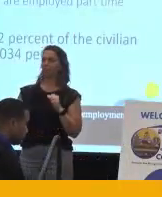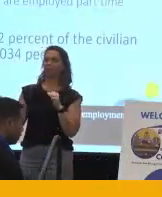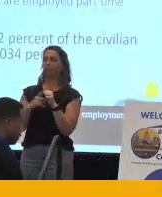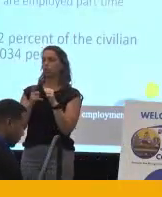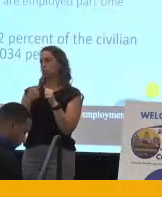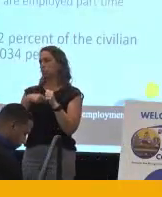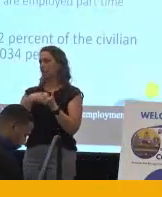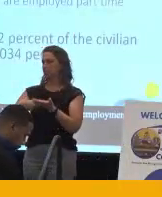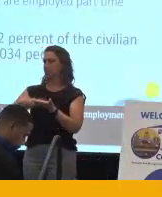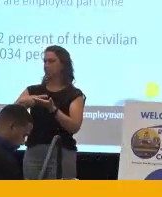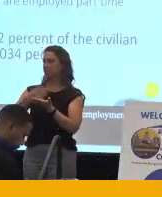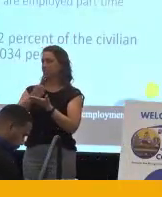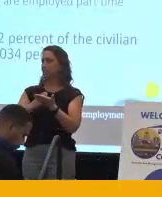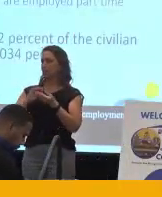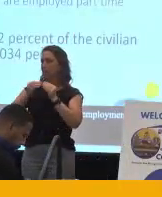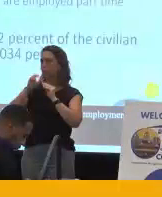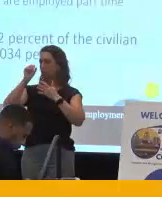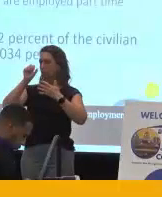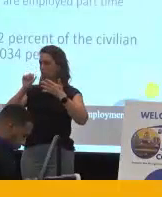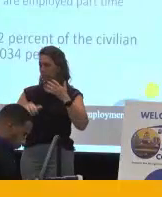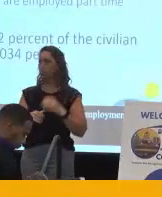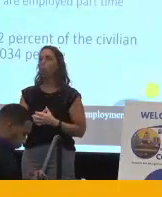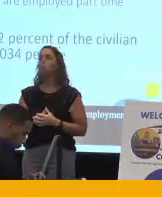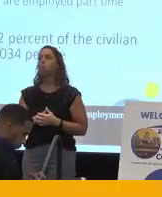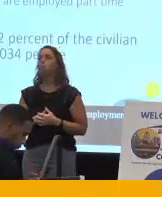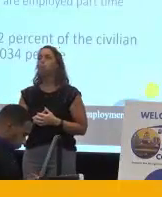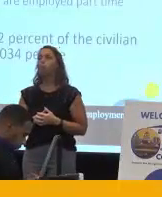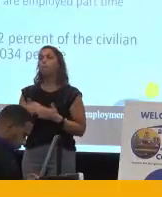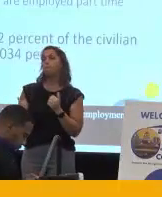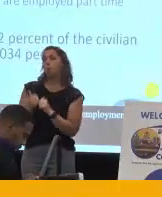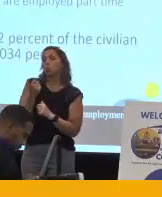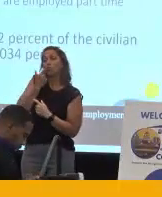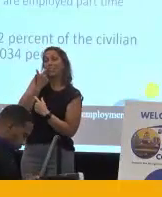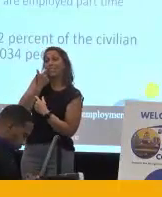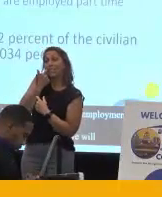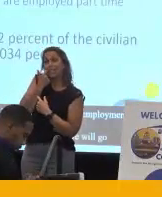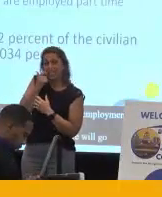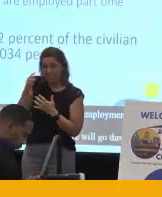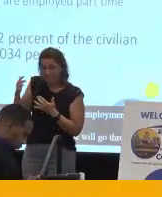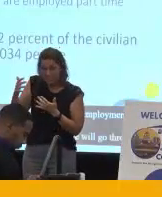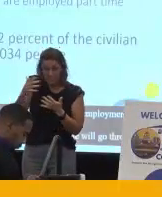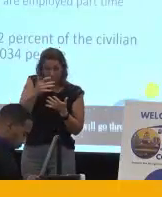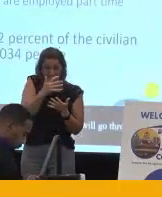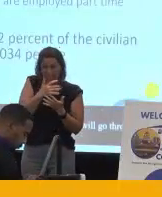are kind of boring. So we'll go through these rather quickly. But looking at the most recent census data,